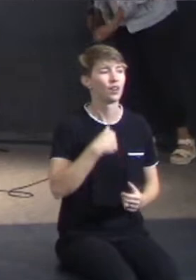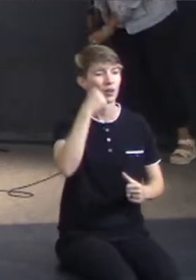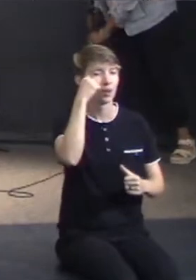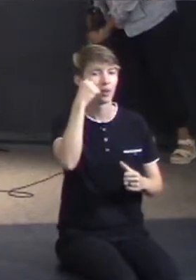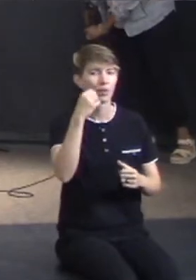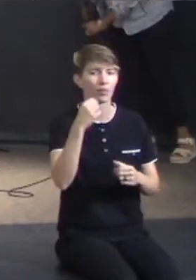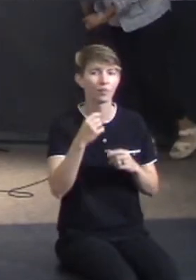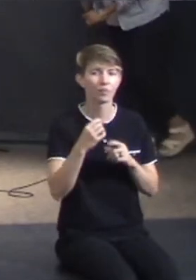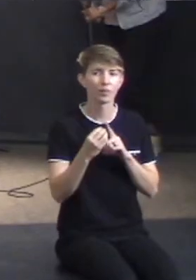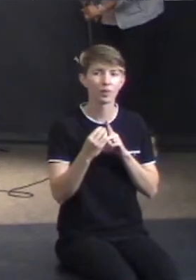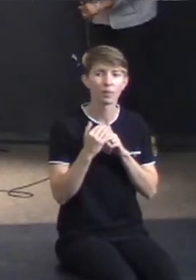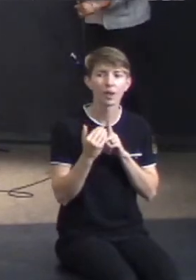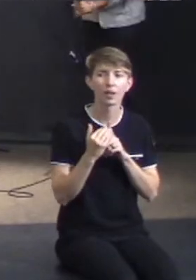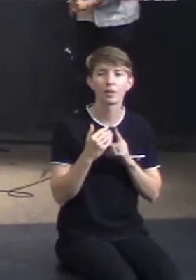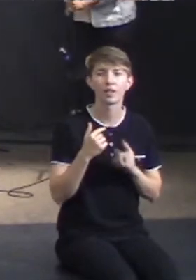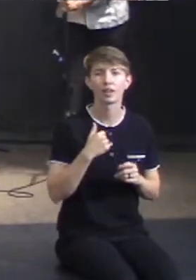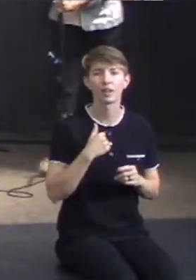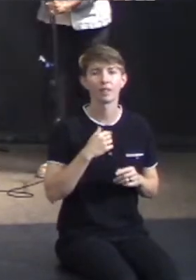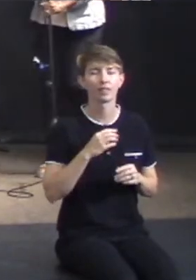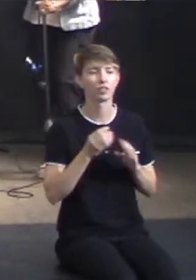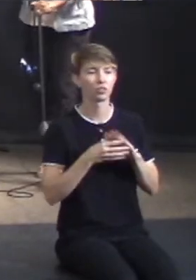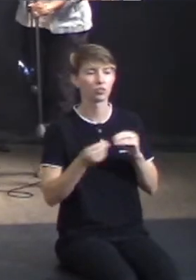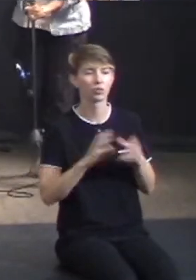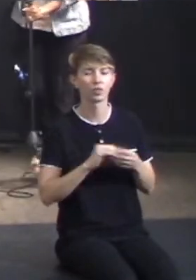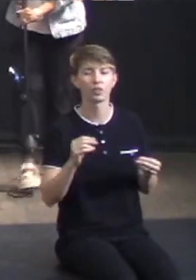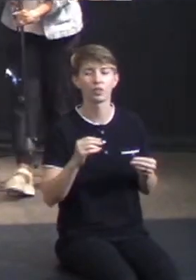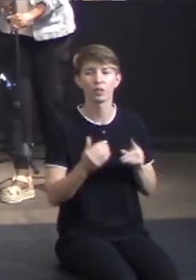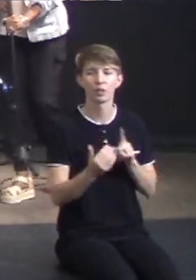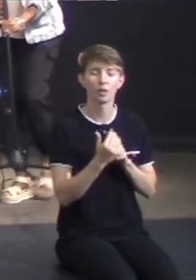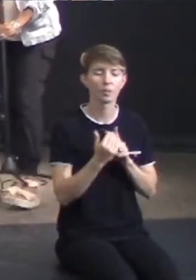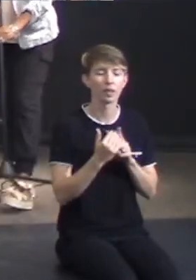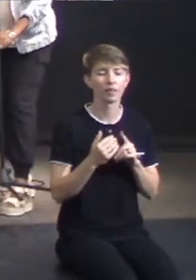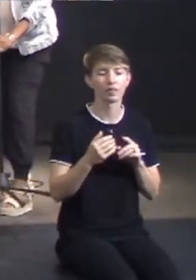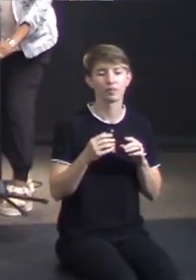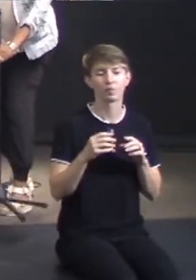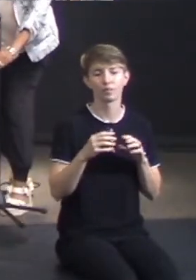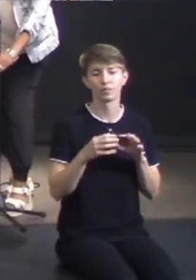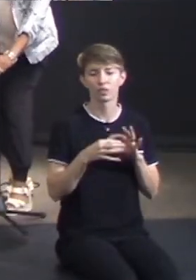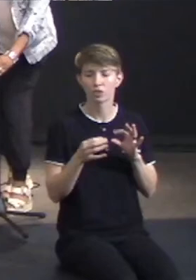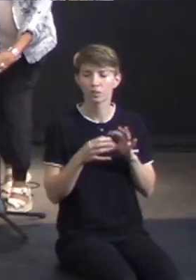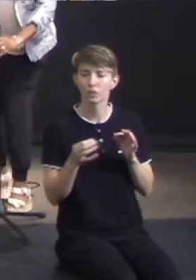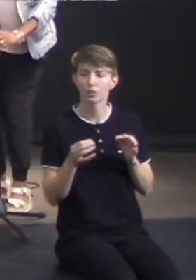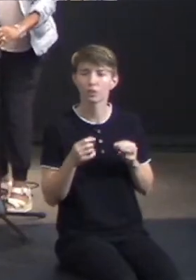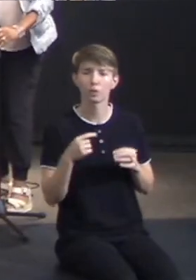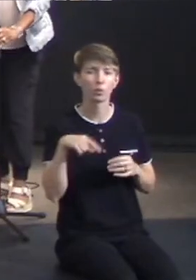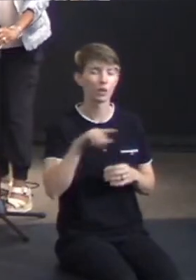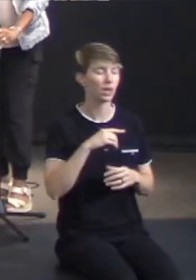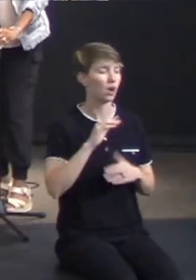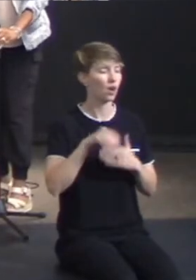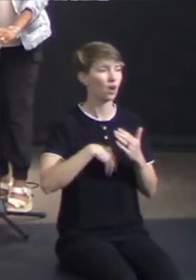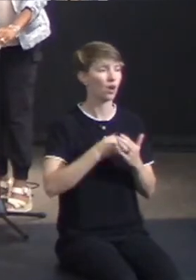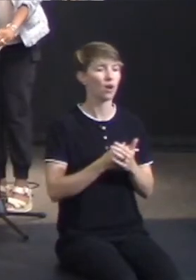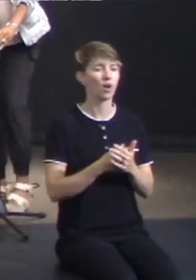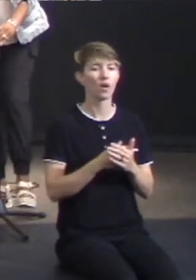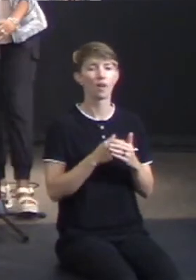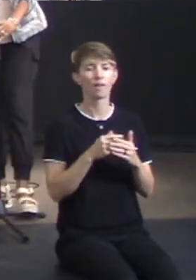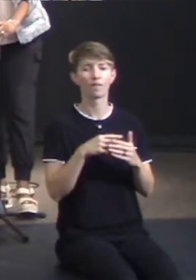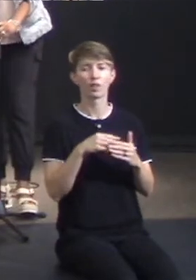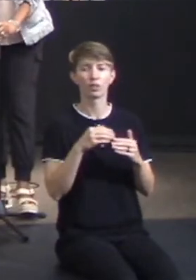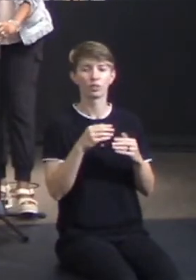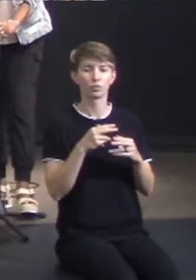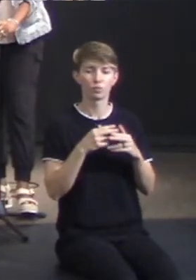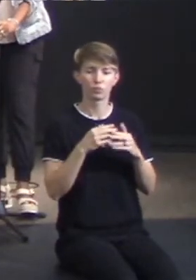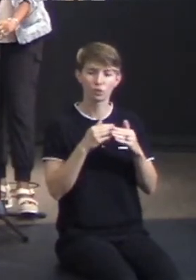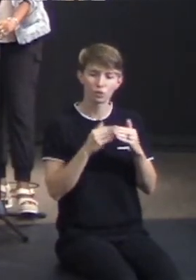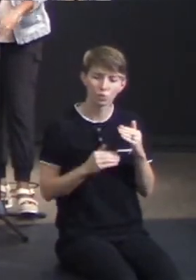appreciated the end there. Remind me of, first of all, the scripture, we all fall short. We all sin and fall short of the glory of God. But it was a really good